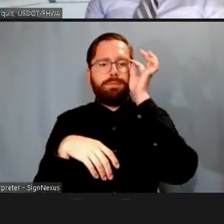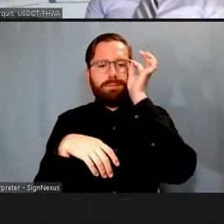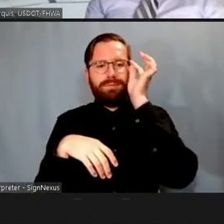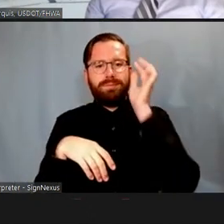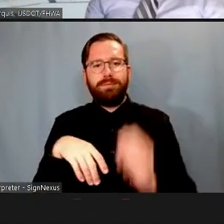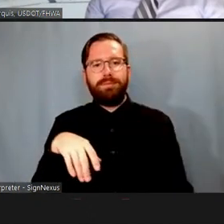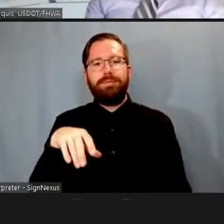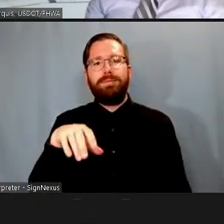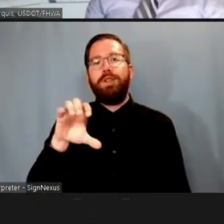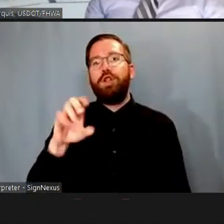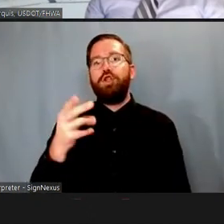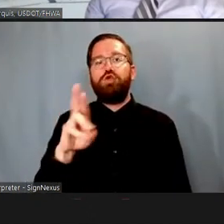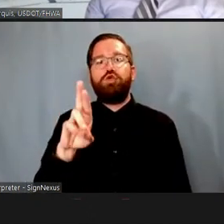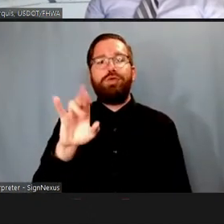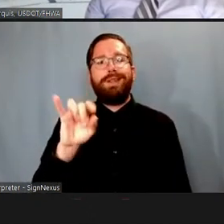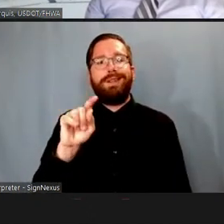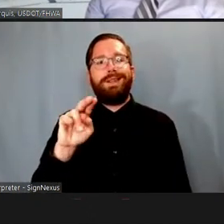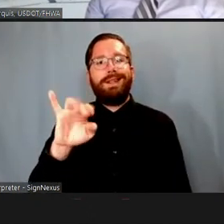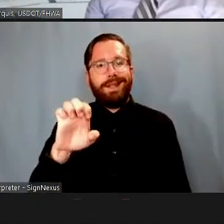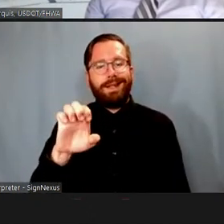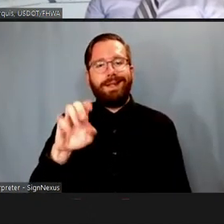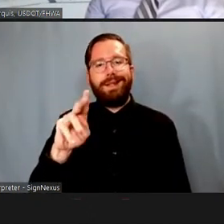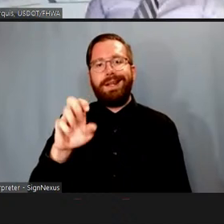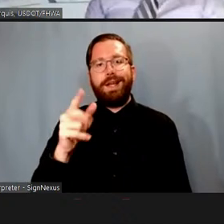christine negra